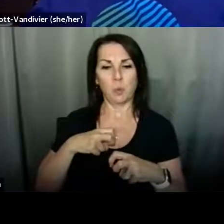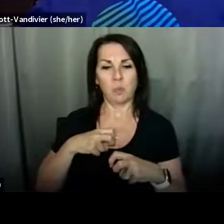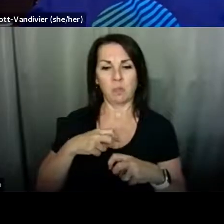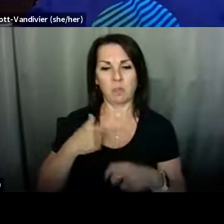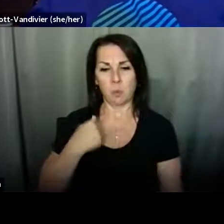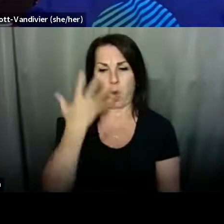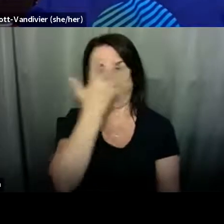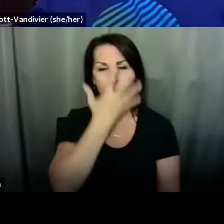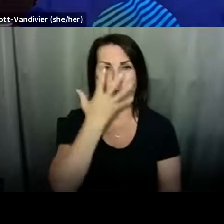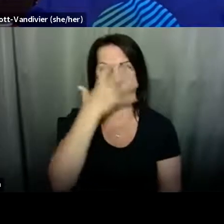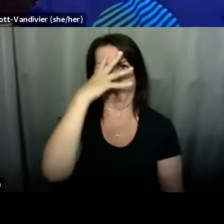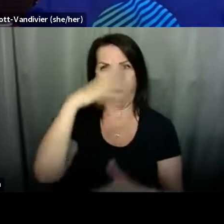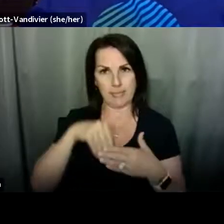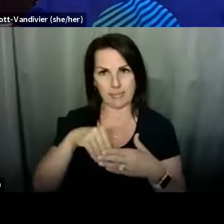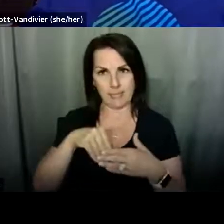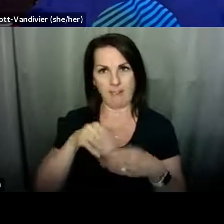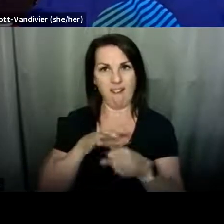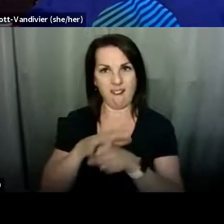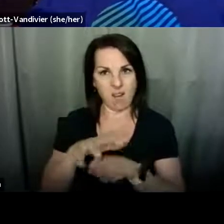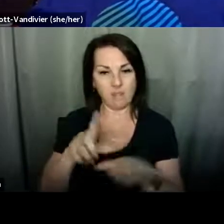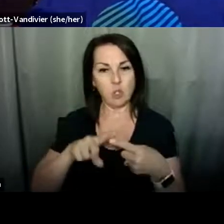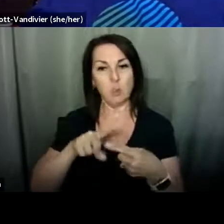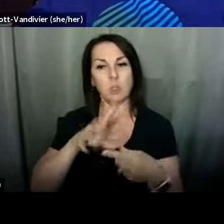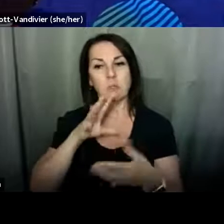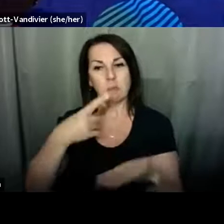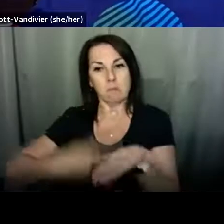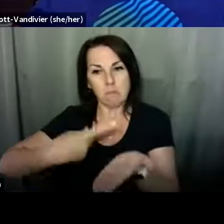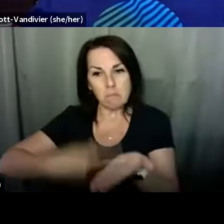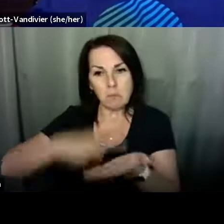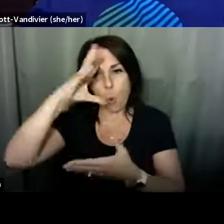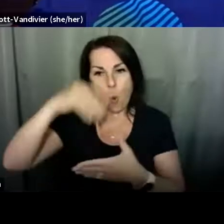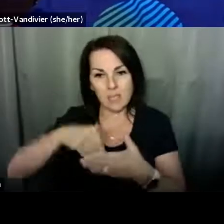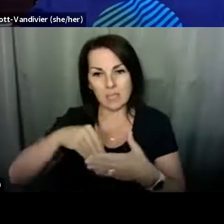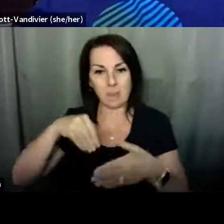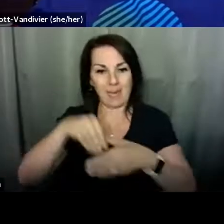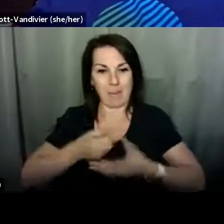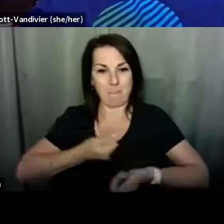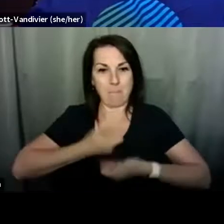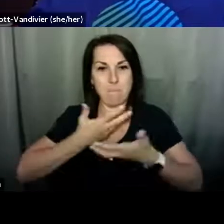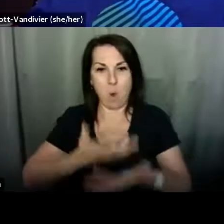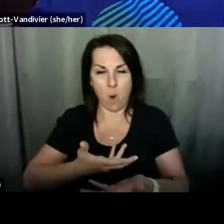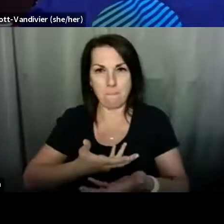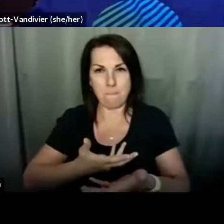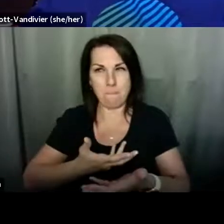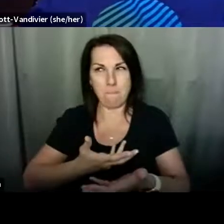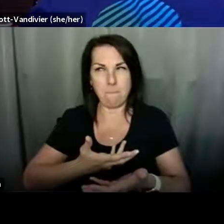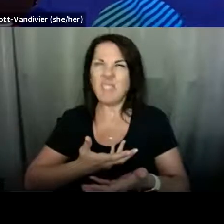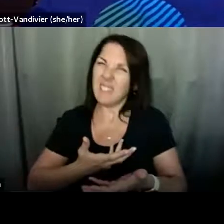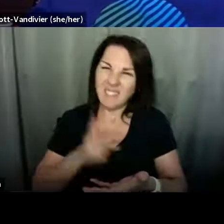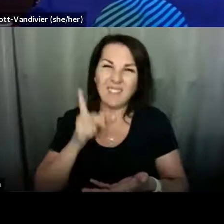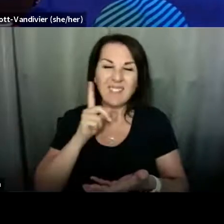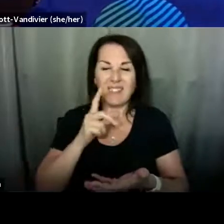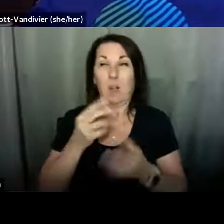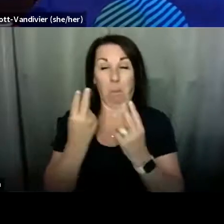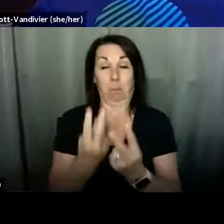look autistic enough to talk about autism in my poems? And it sounds like, in hindsight,